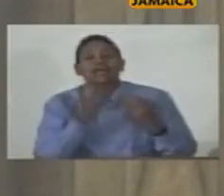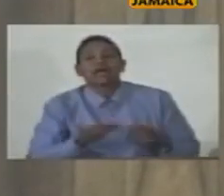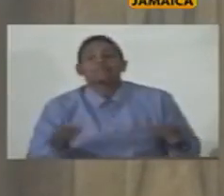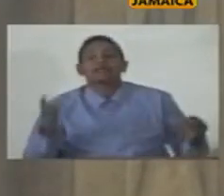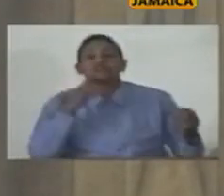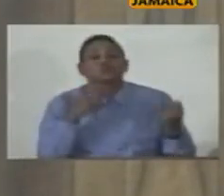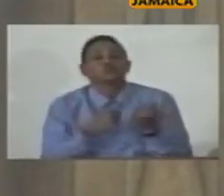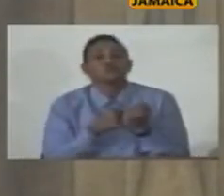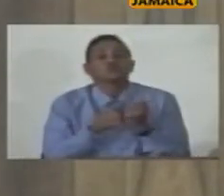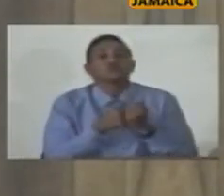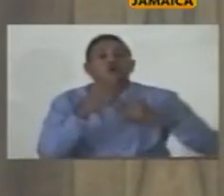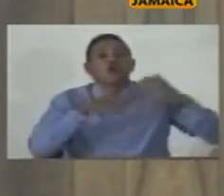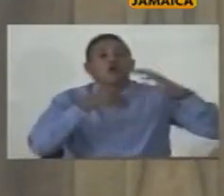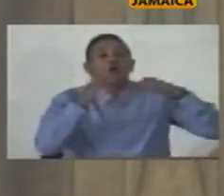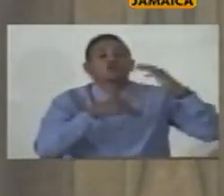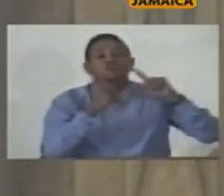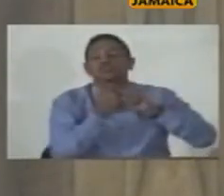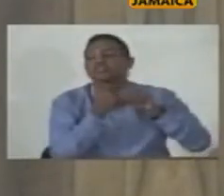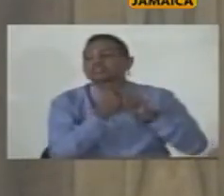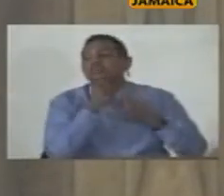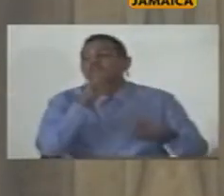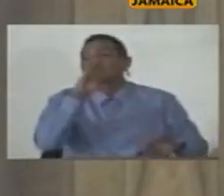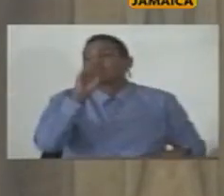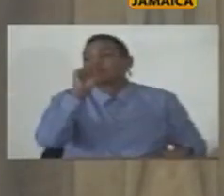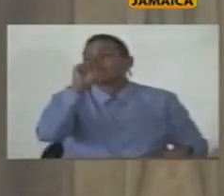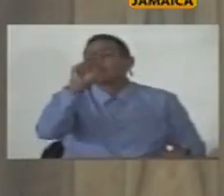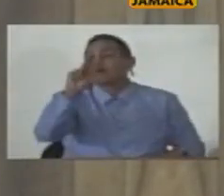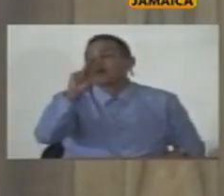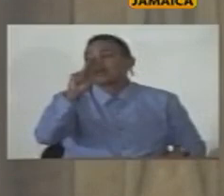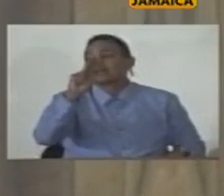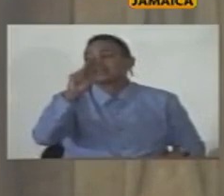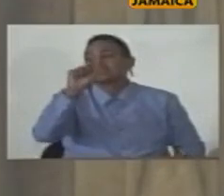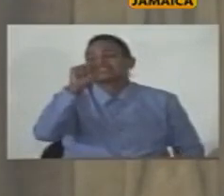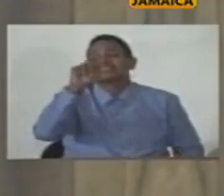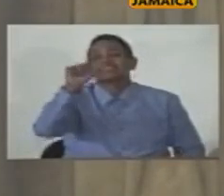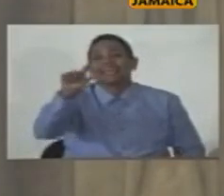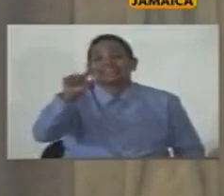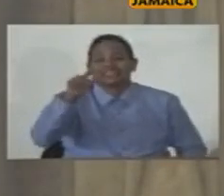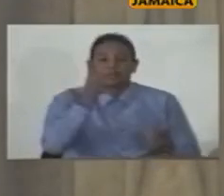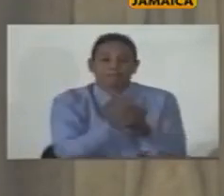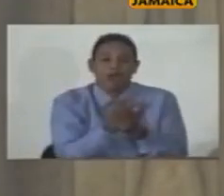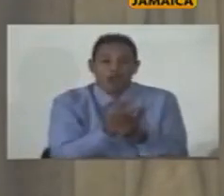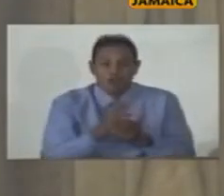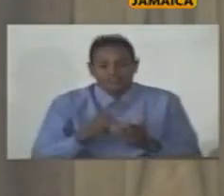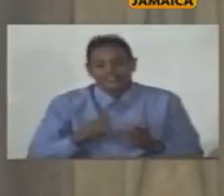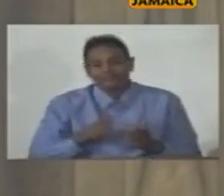aid the construction of the Boston Skating Park.